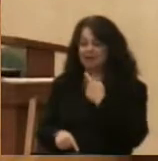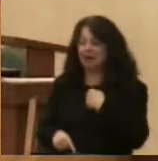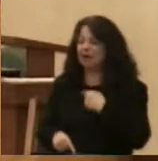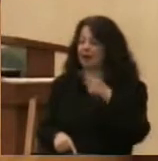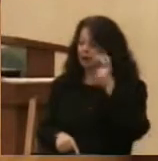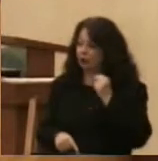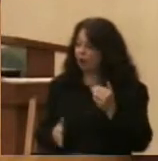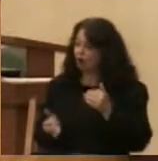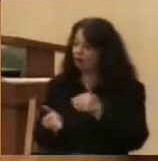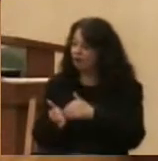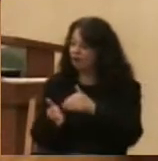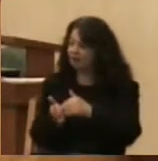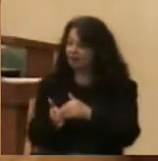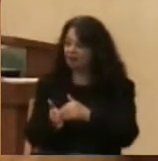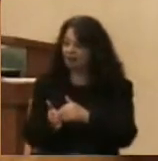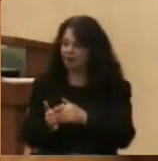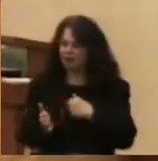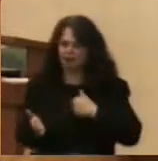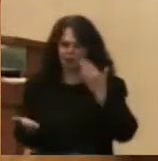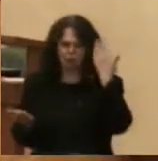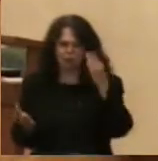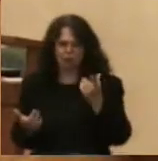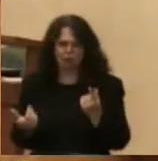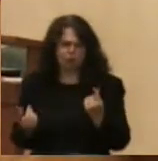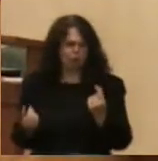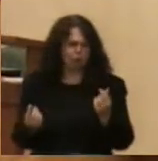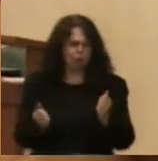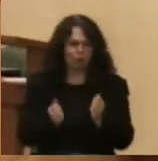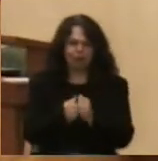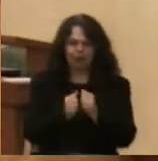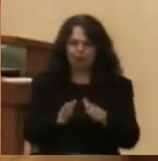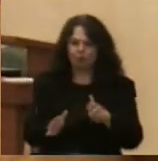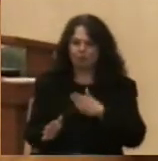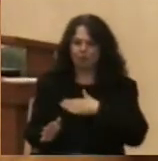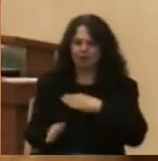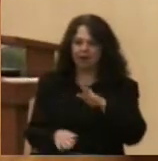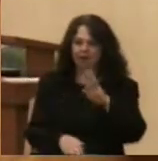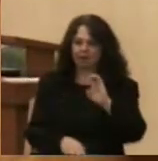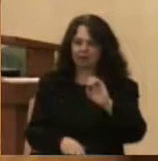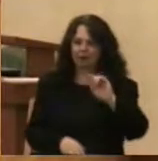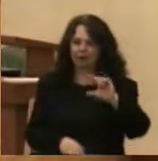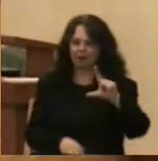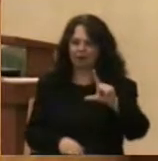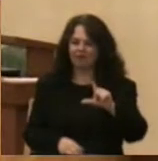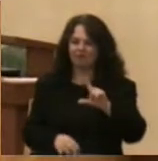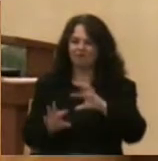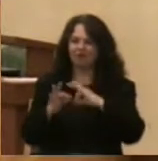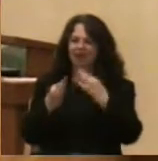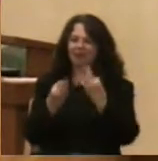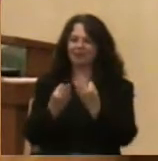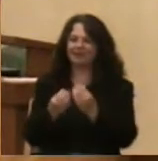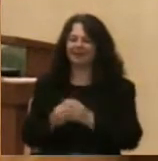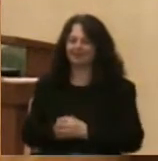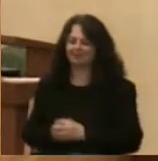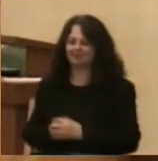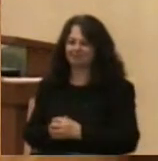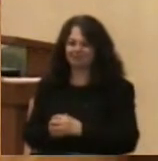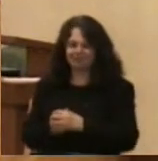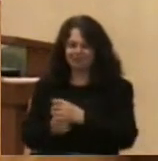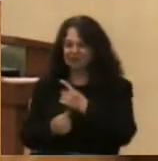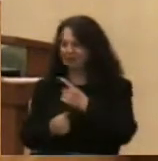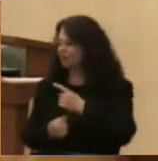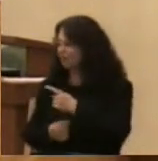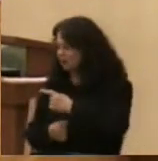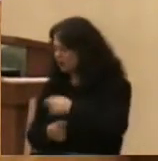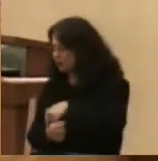a lot, I don't know what I'd do without my Bethel family. You are family to